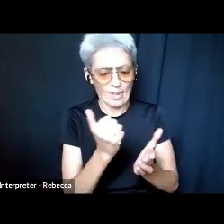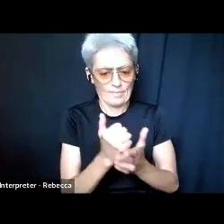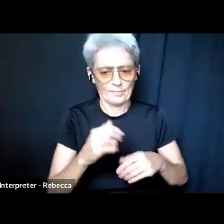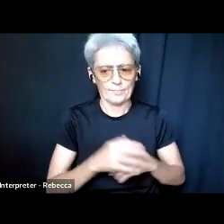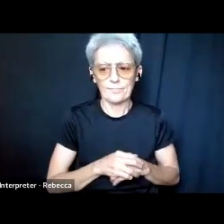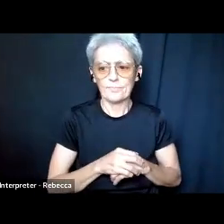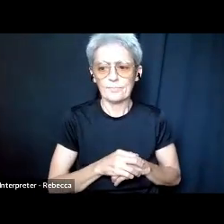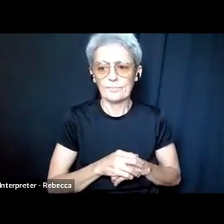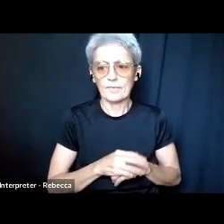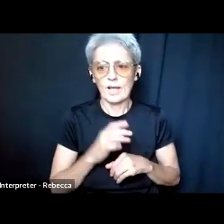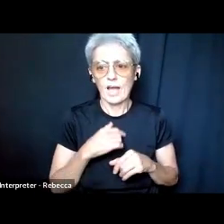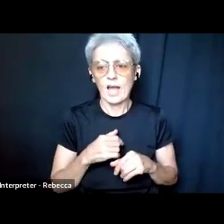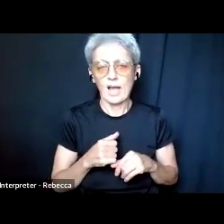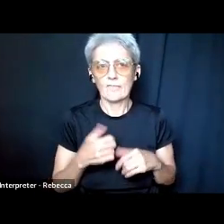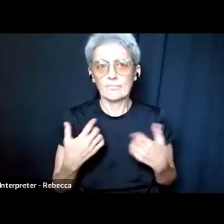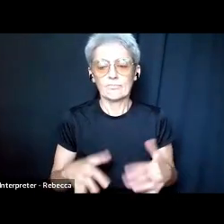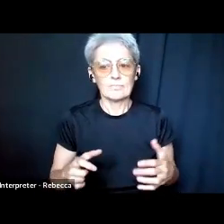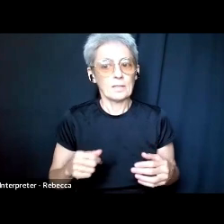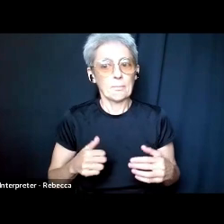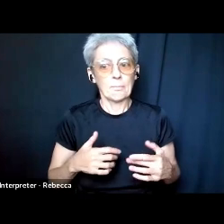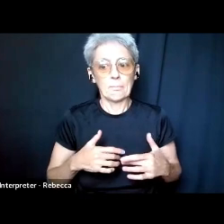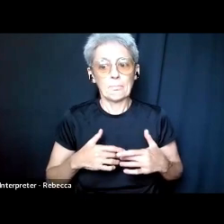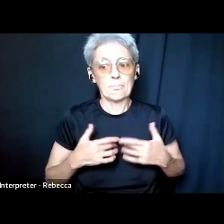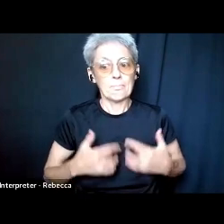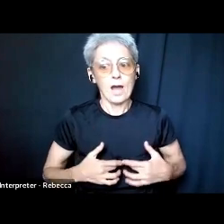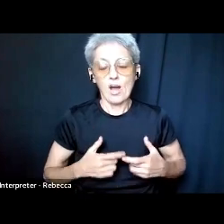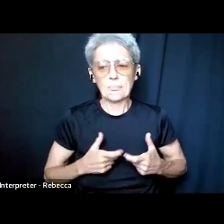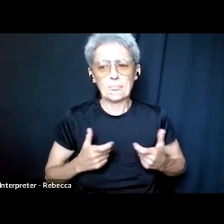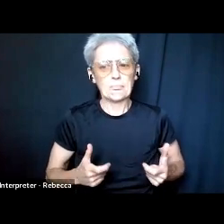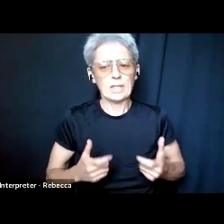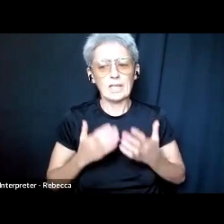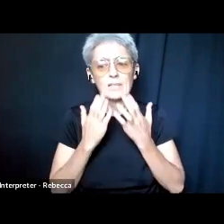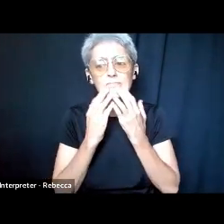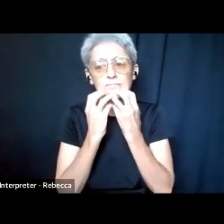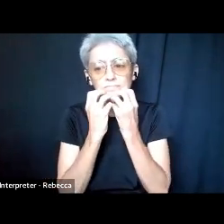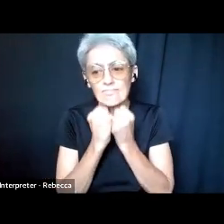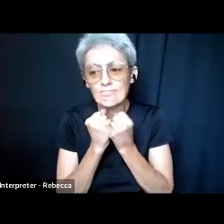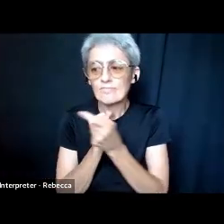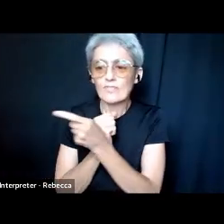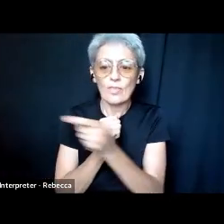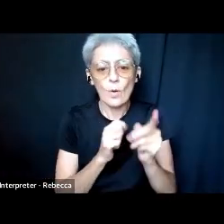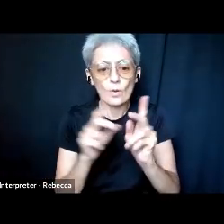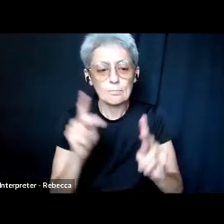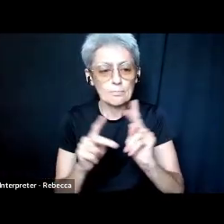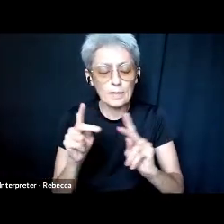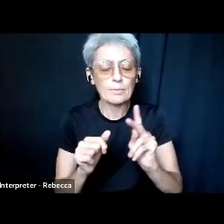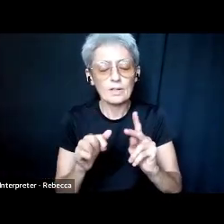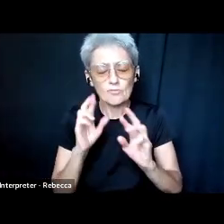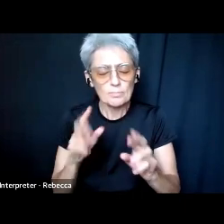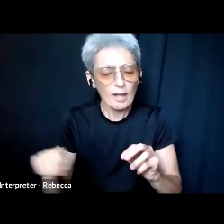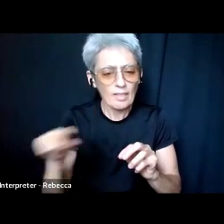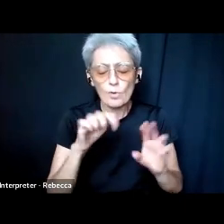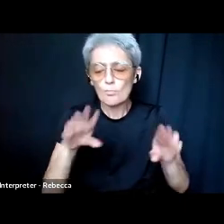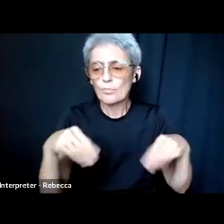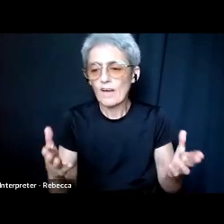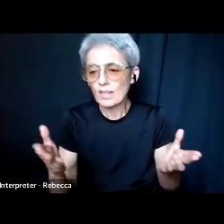giant sized heart and respect for people who are professionally providing peer services. And I'm very proud of the